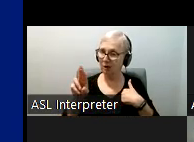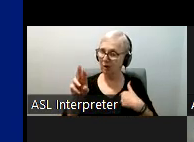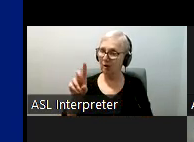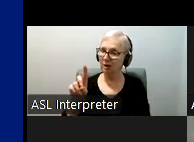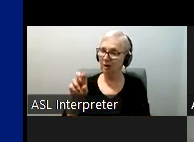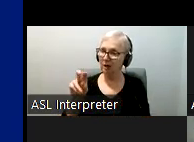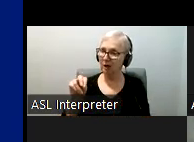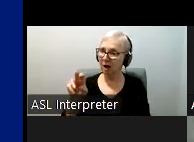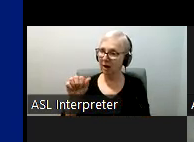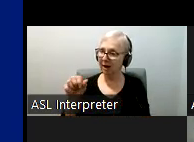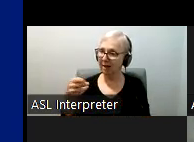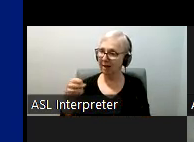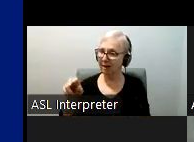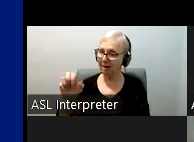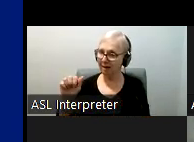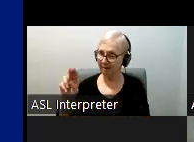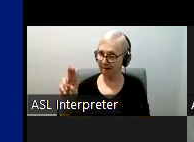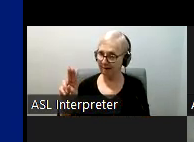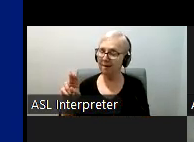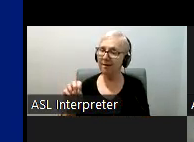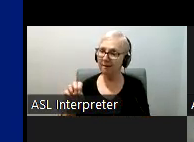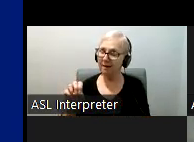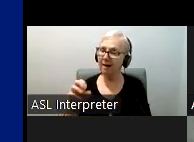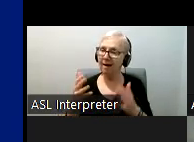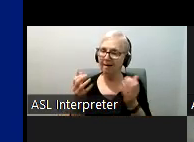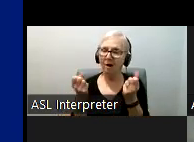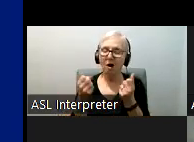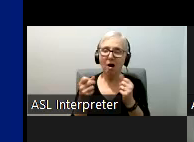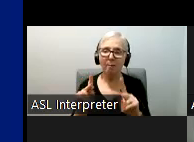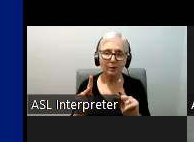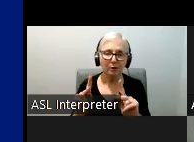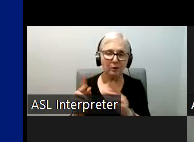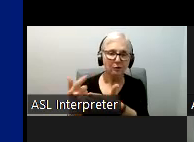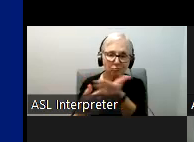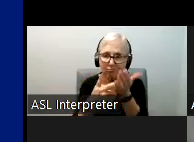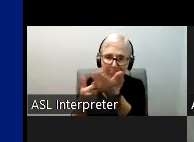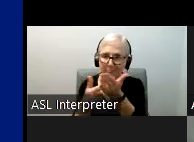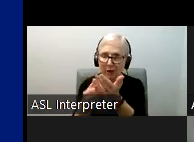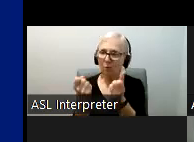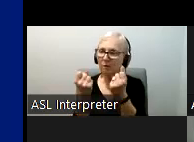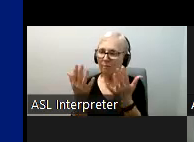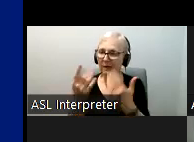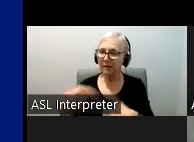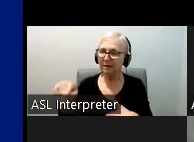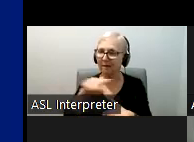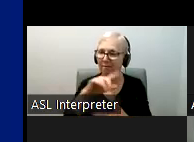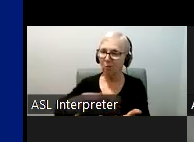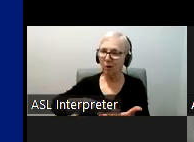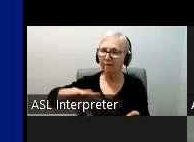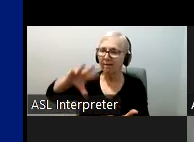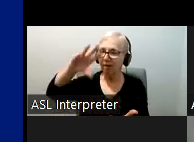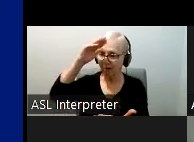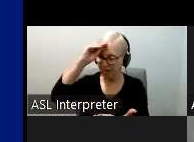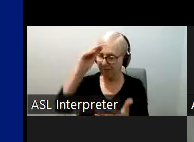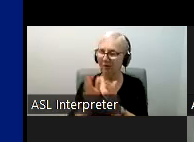in, had an opportunity to talk with many of you. Not everybody yet, but many of you. And we have learned a lot about